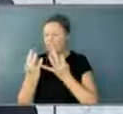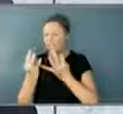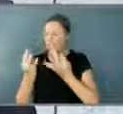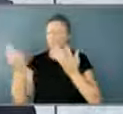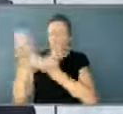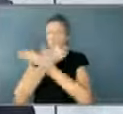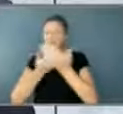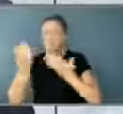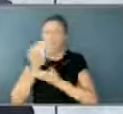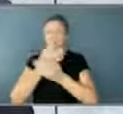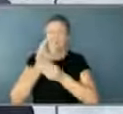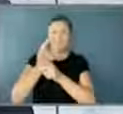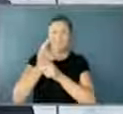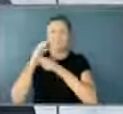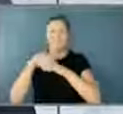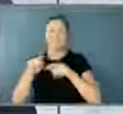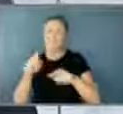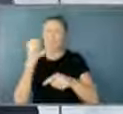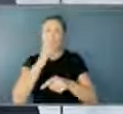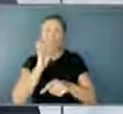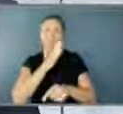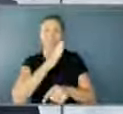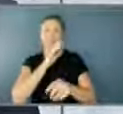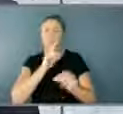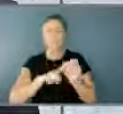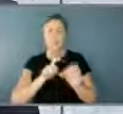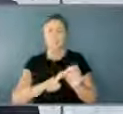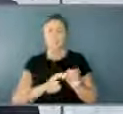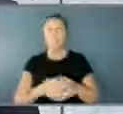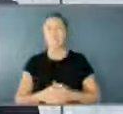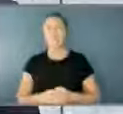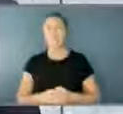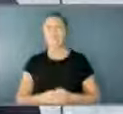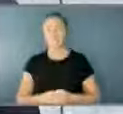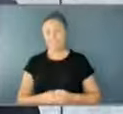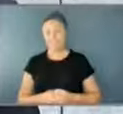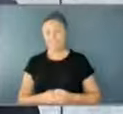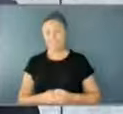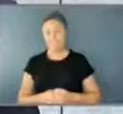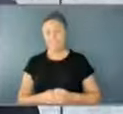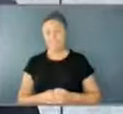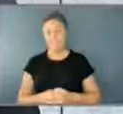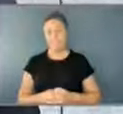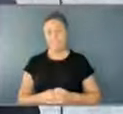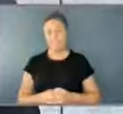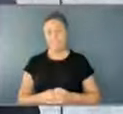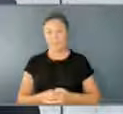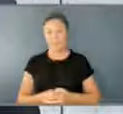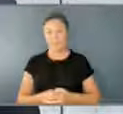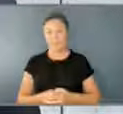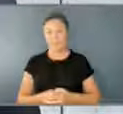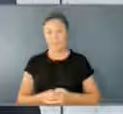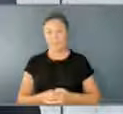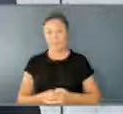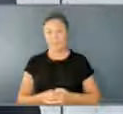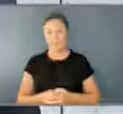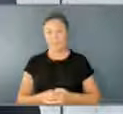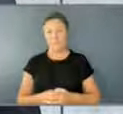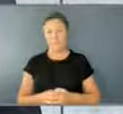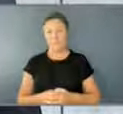the specifics of elements of the code, and they raised those matters, I think, very respectfully. But I think we've been able to get that into a much more